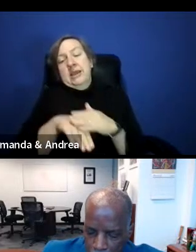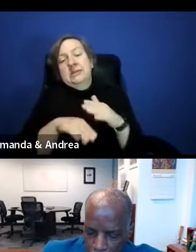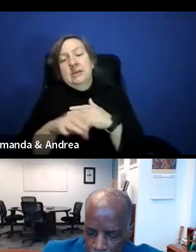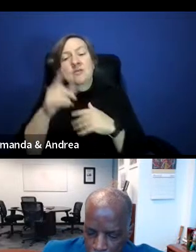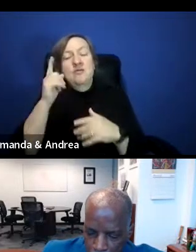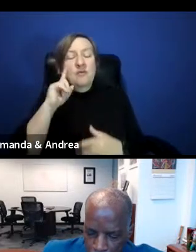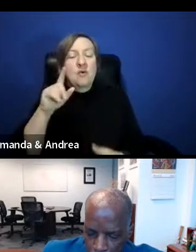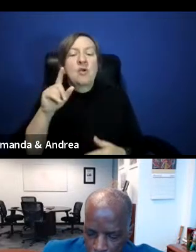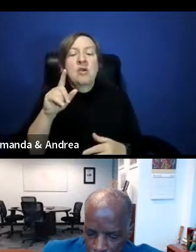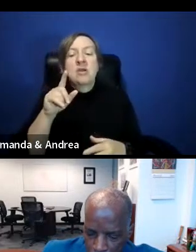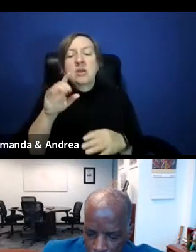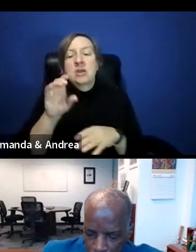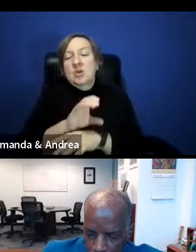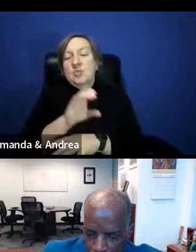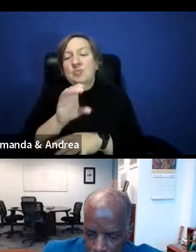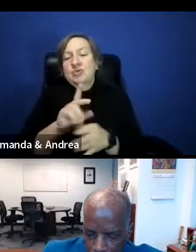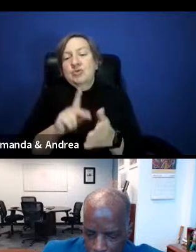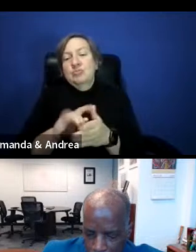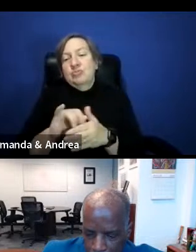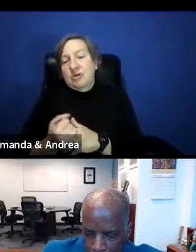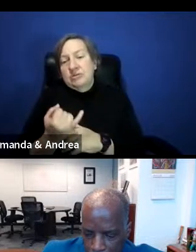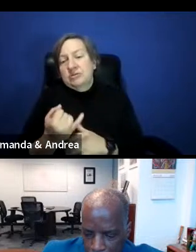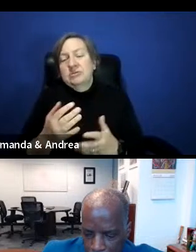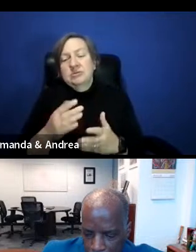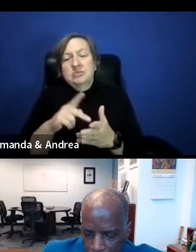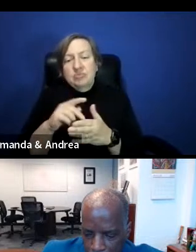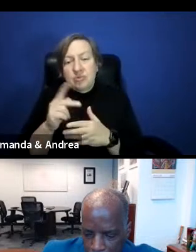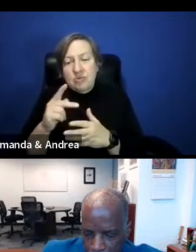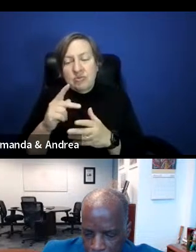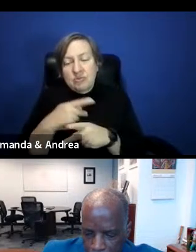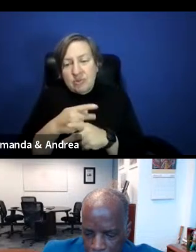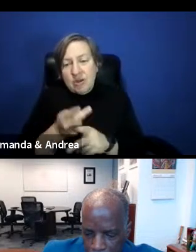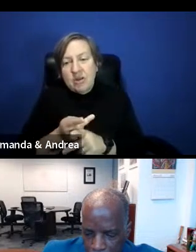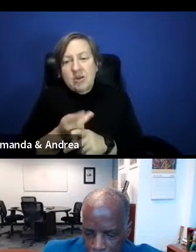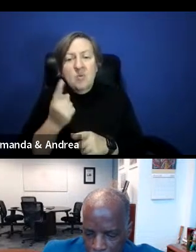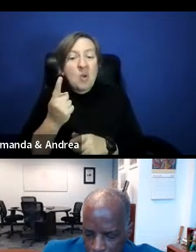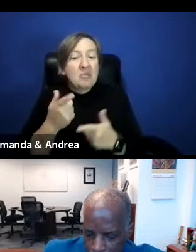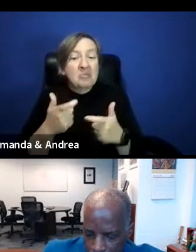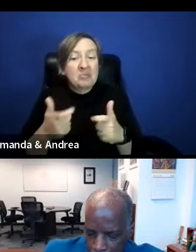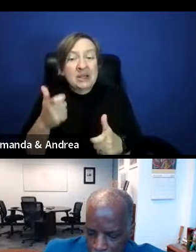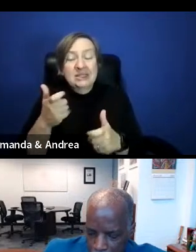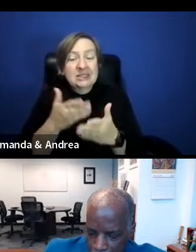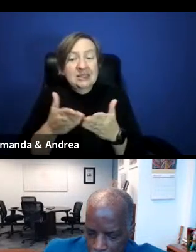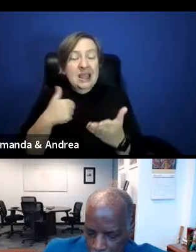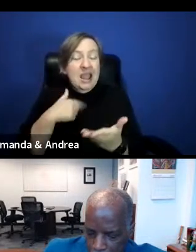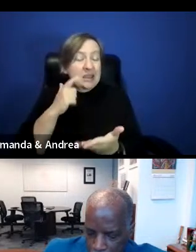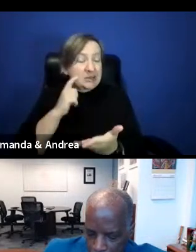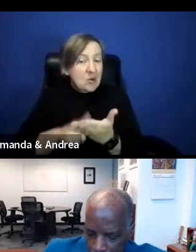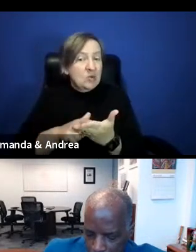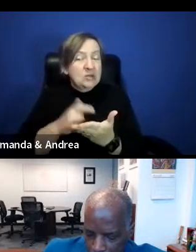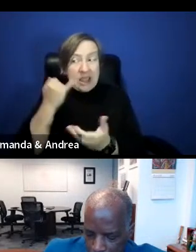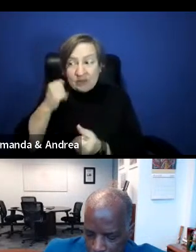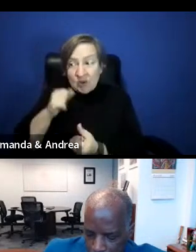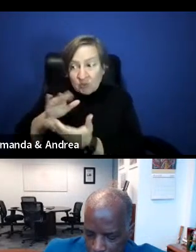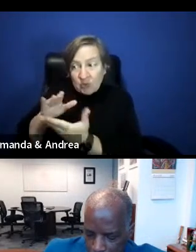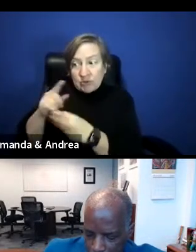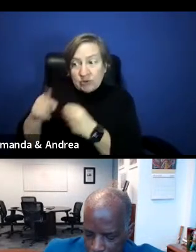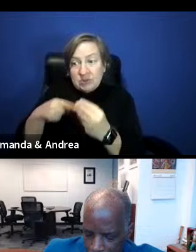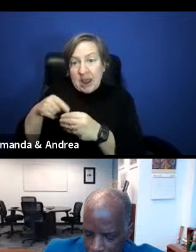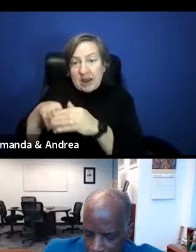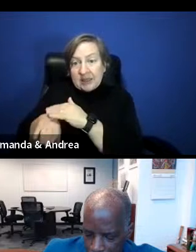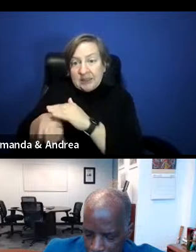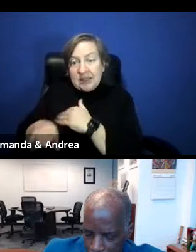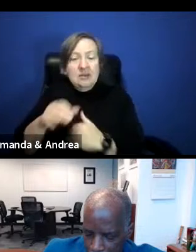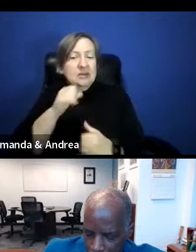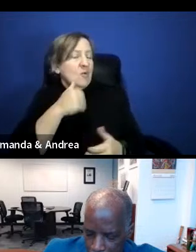products. One of the biggest barriers that I always see whenever you approach someone to do anything related to accessibility is we don't